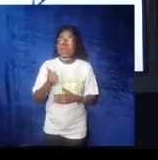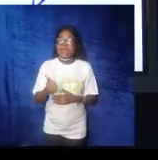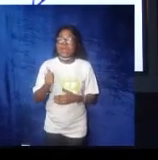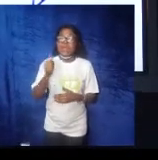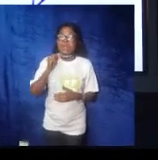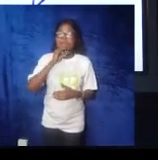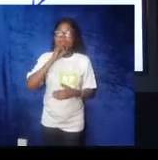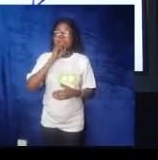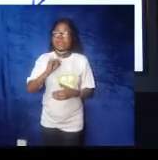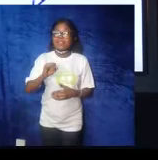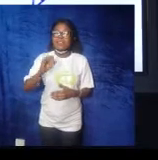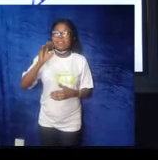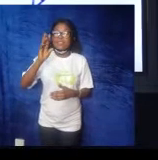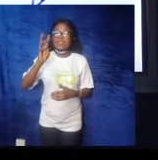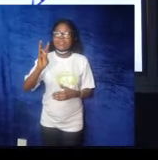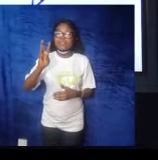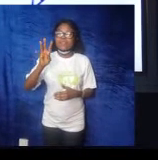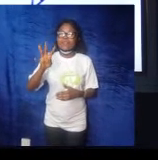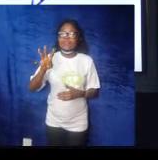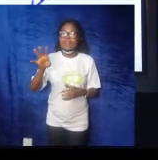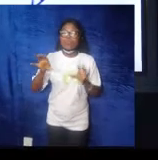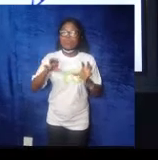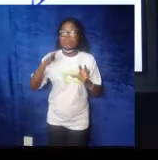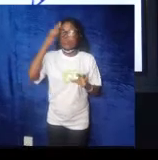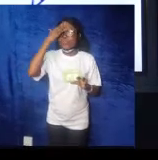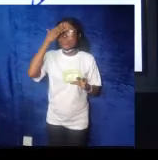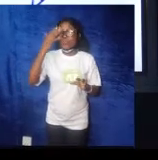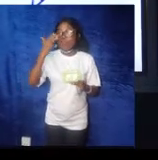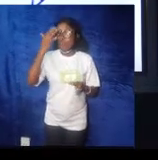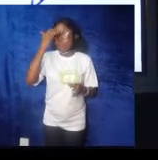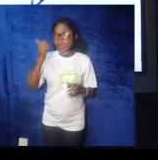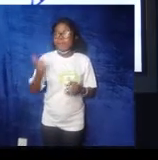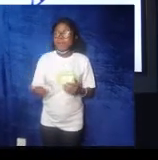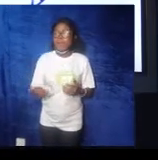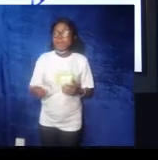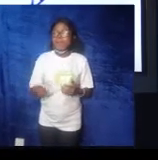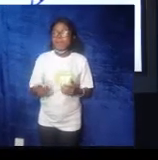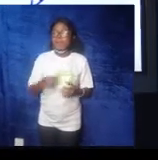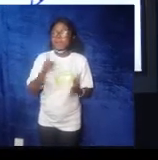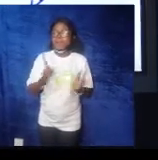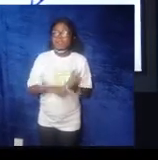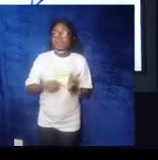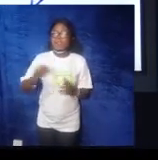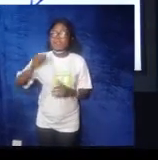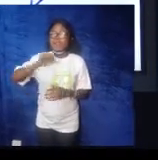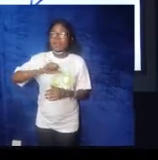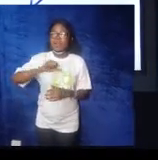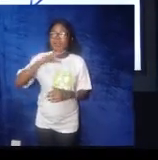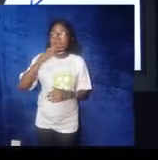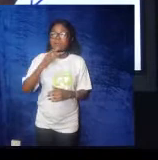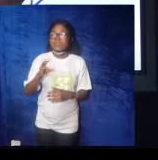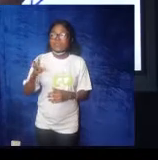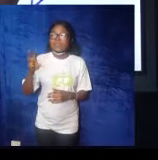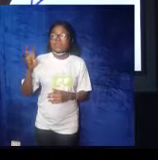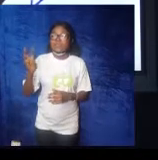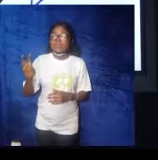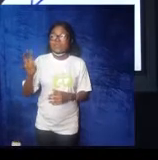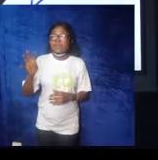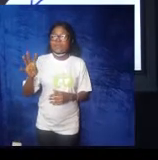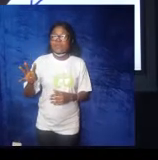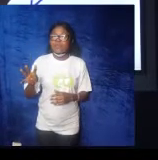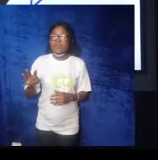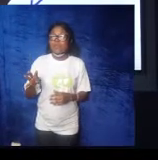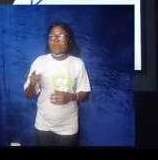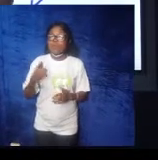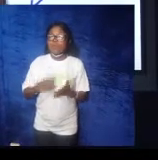Now here, it's very easy to see that A is 64. Do you know why? This angle is 64 because